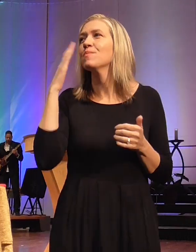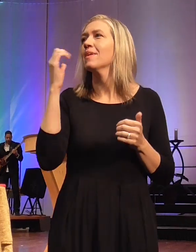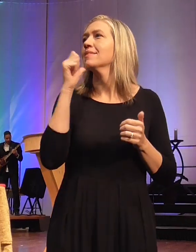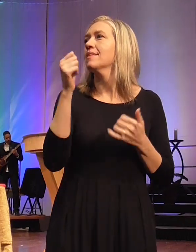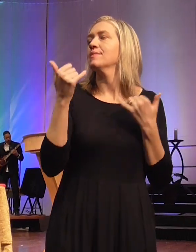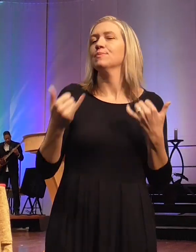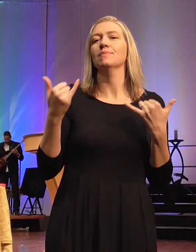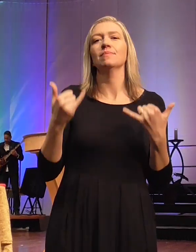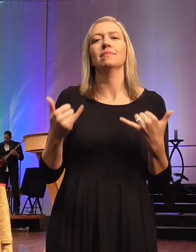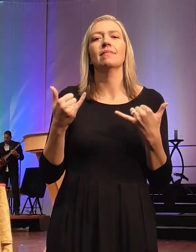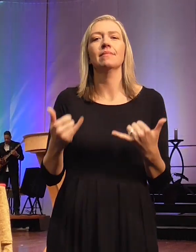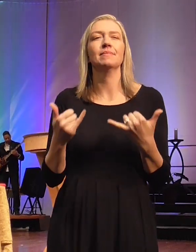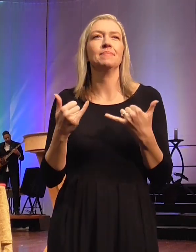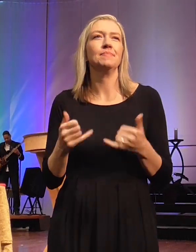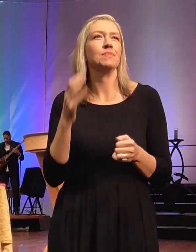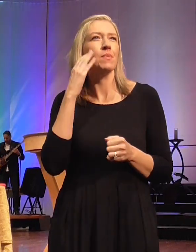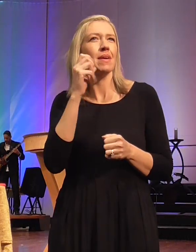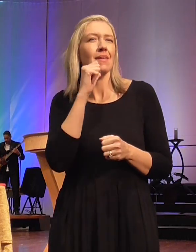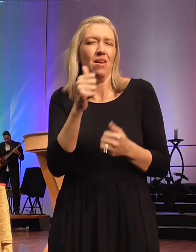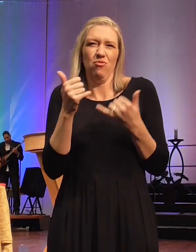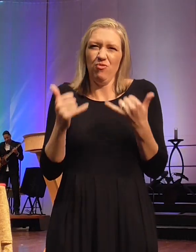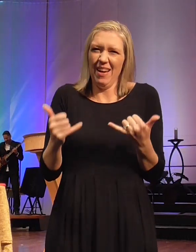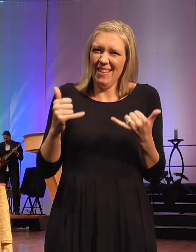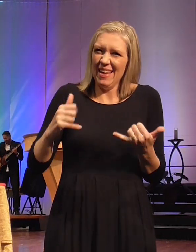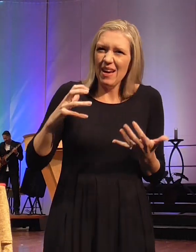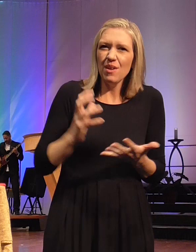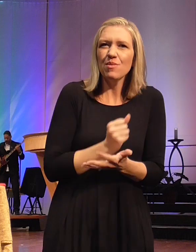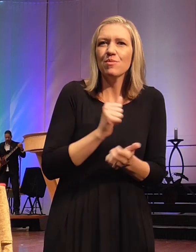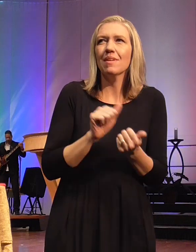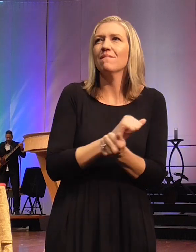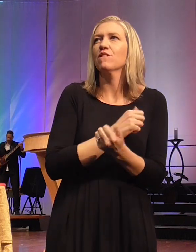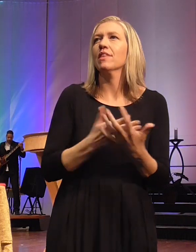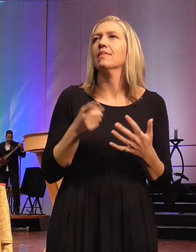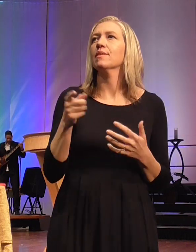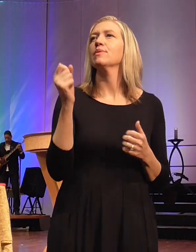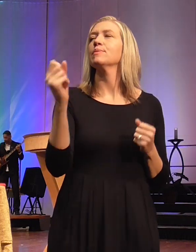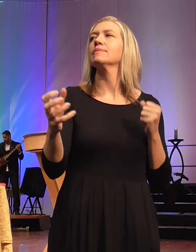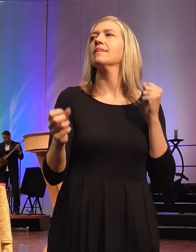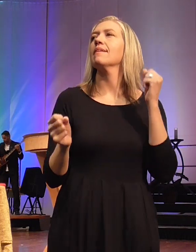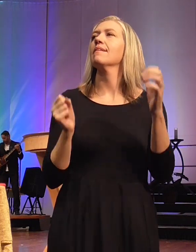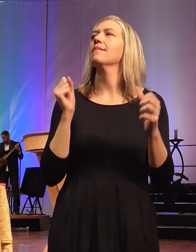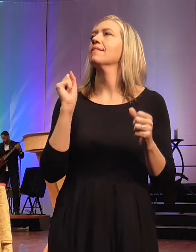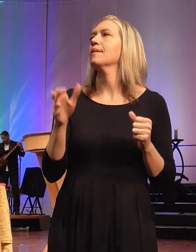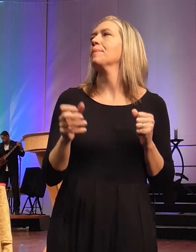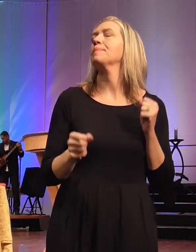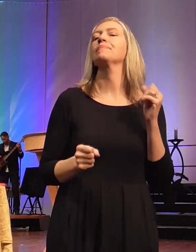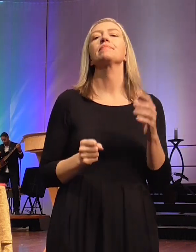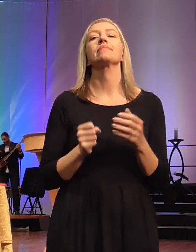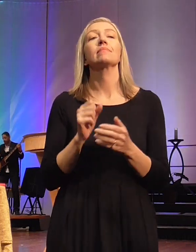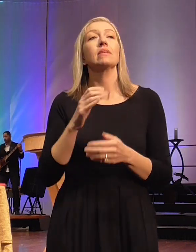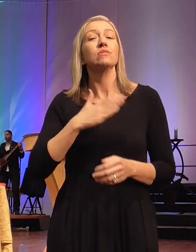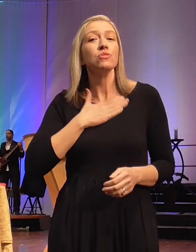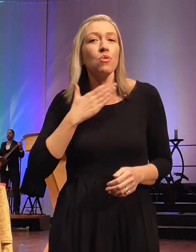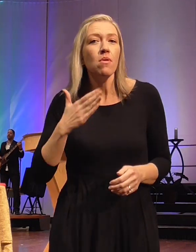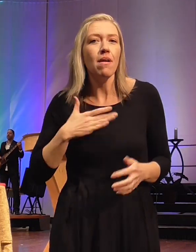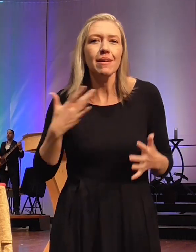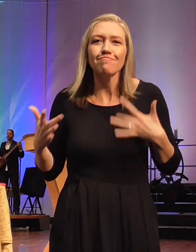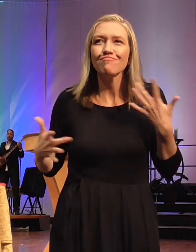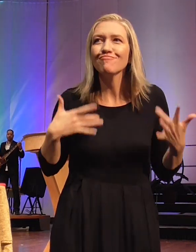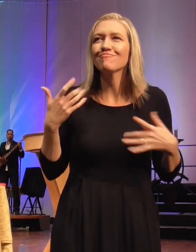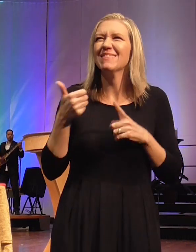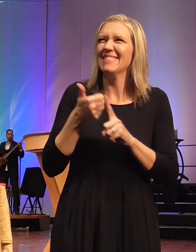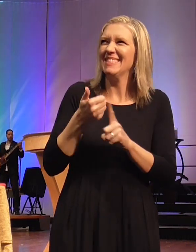not today? Why not right now with everything you say? Joy is